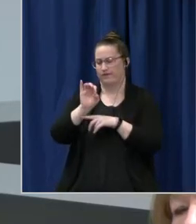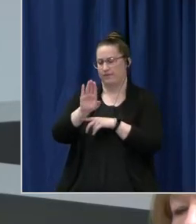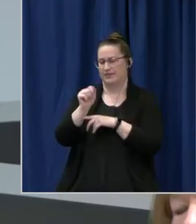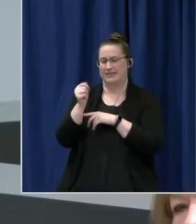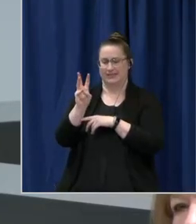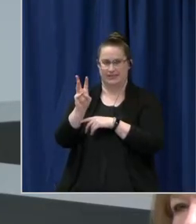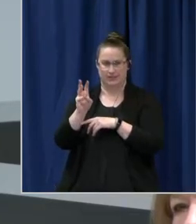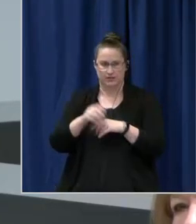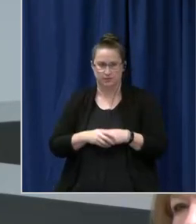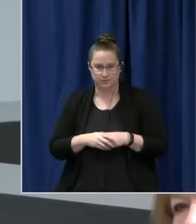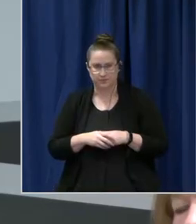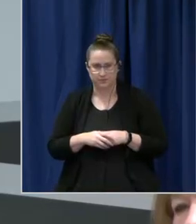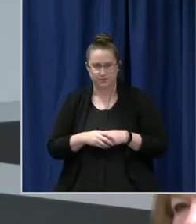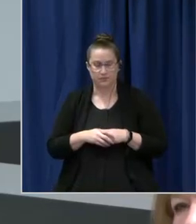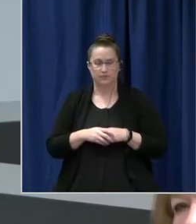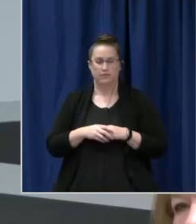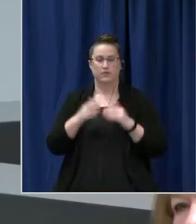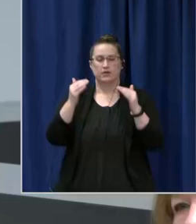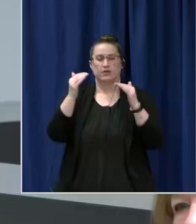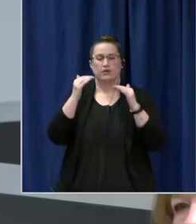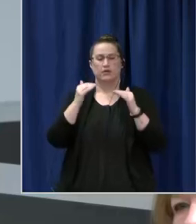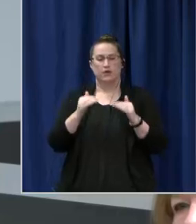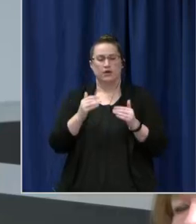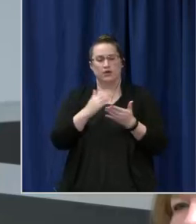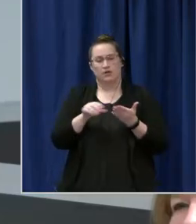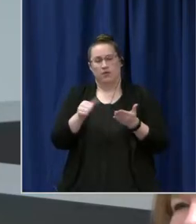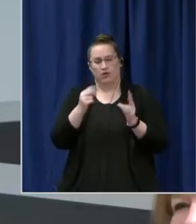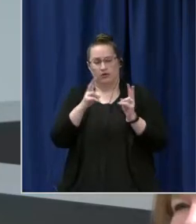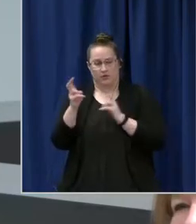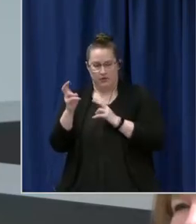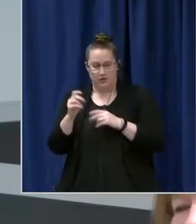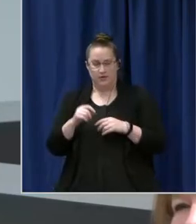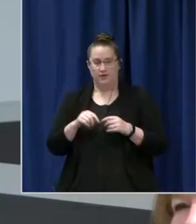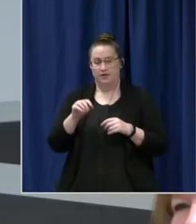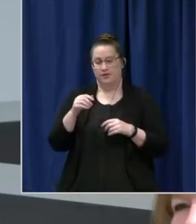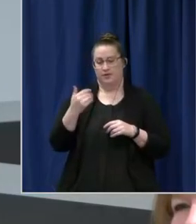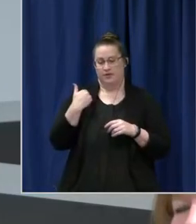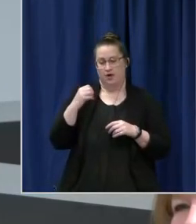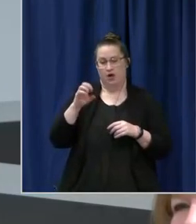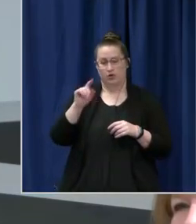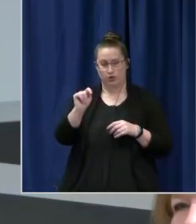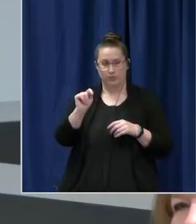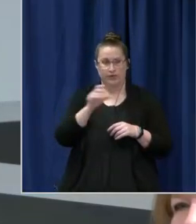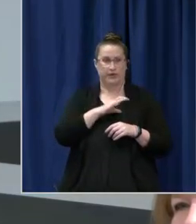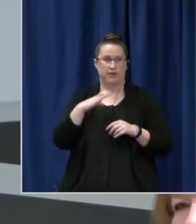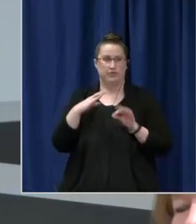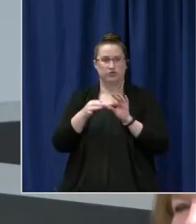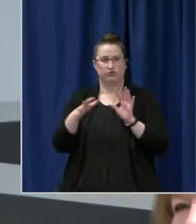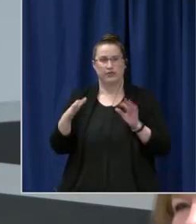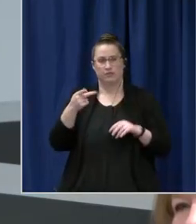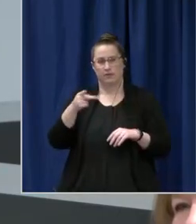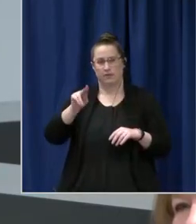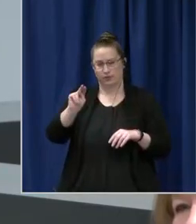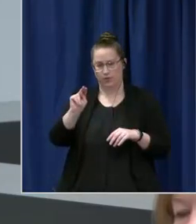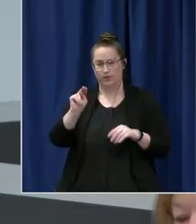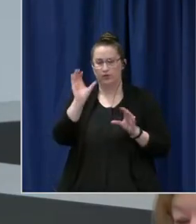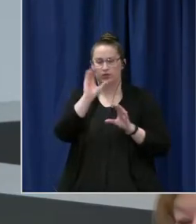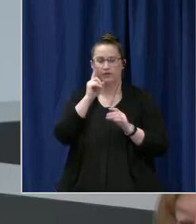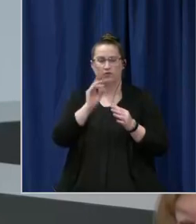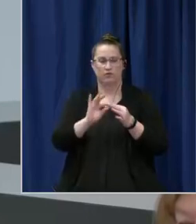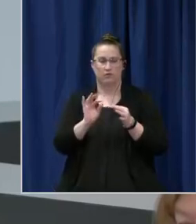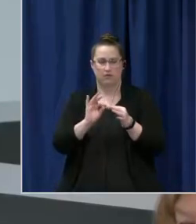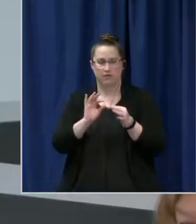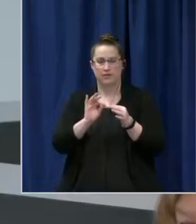16th. Now on to some other matters. In October, the commission released a public notice seeking comment